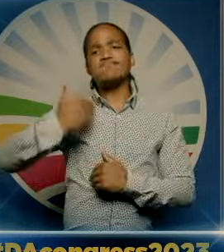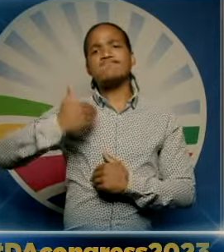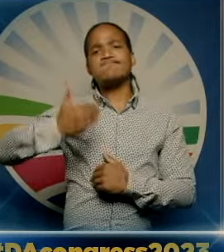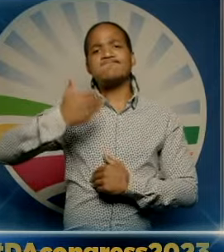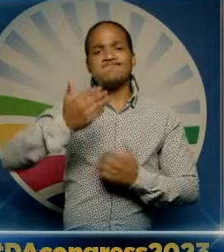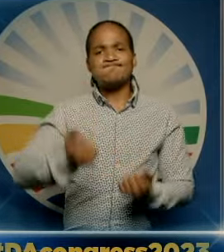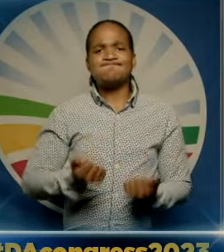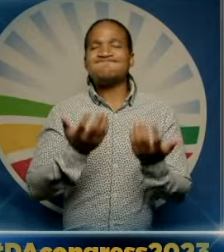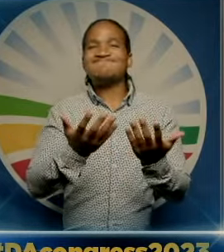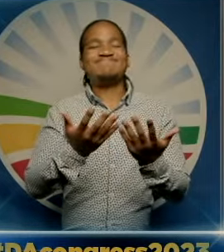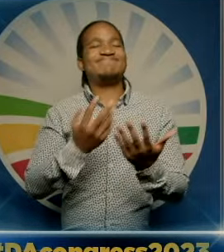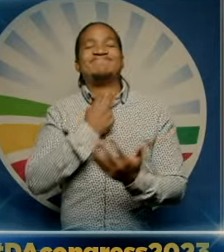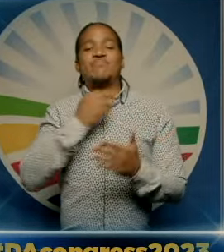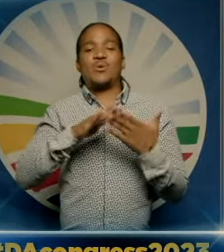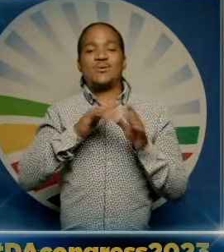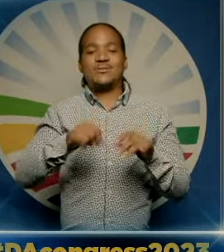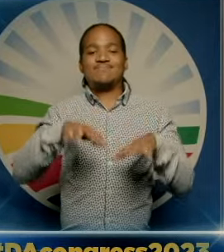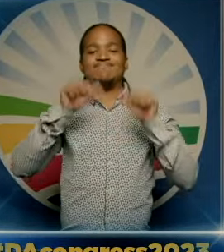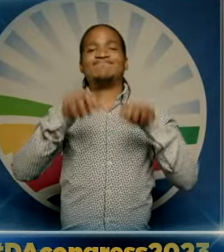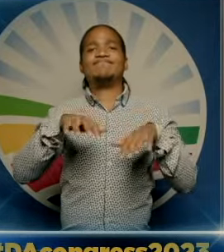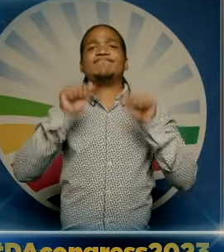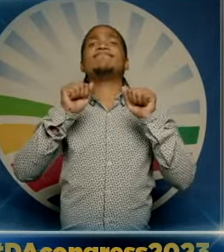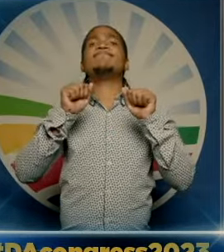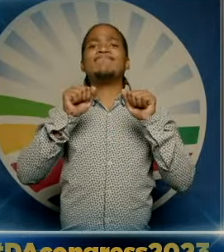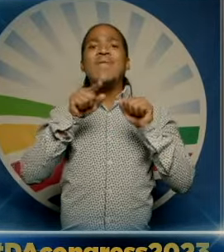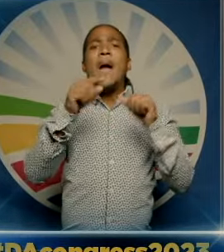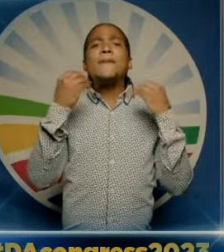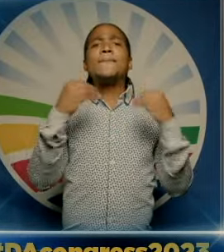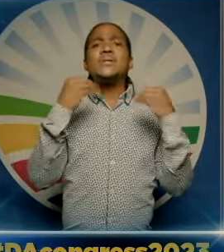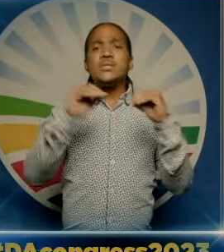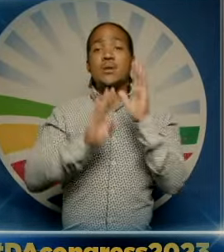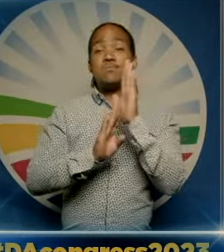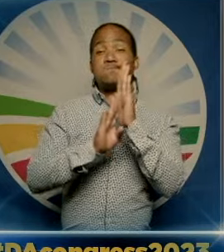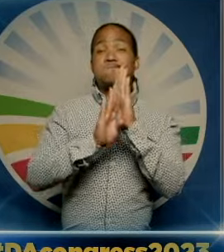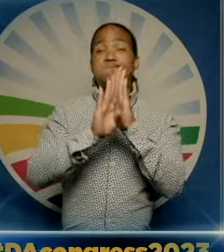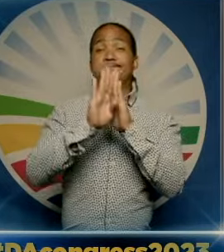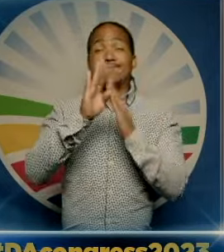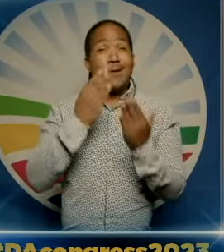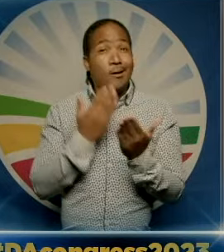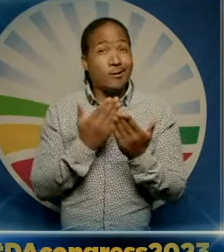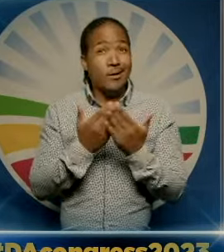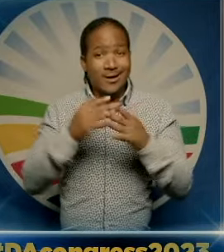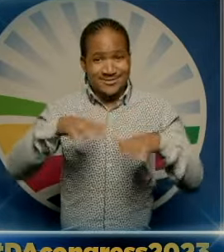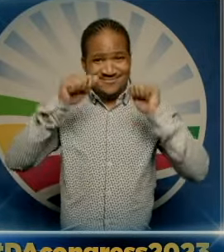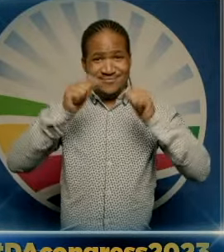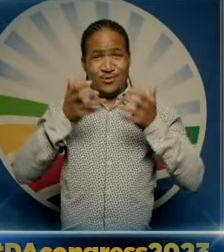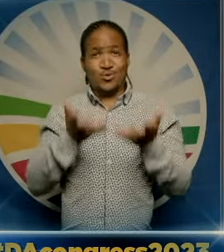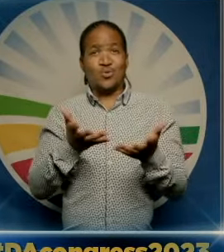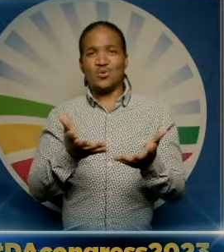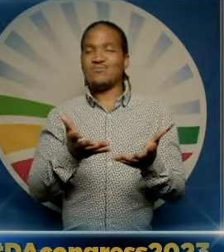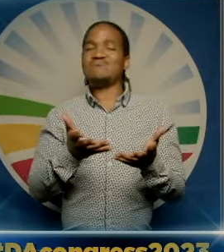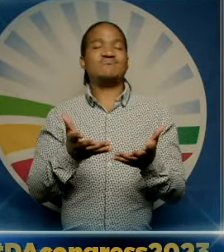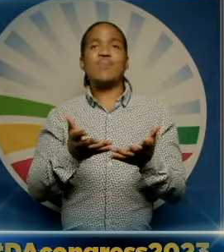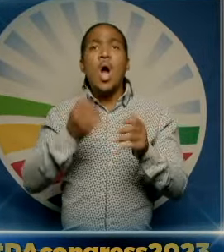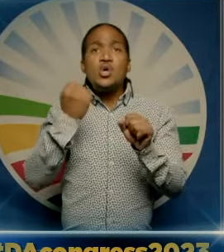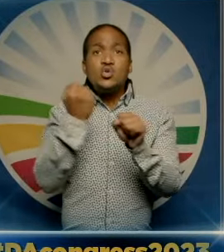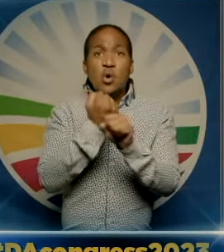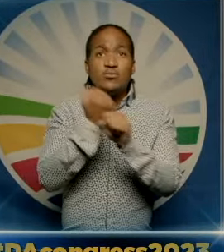right. No business can thrive in this environment. No business can provide the much needed jobs in